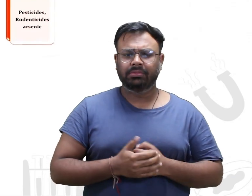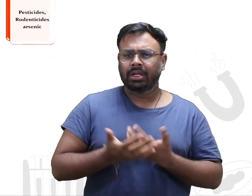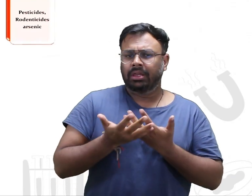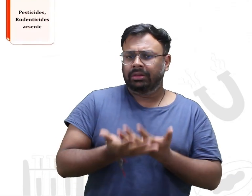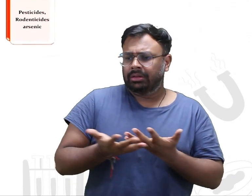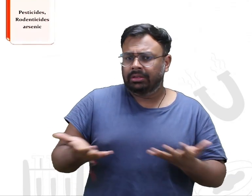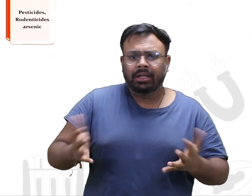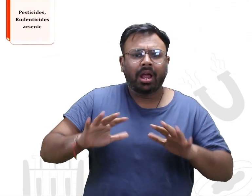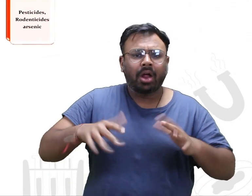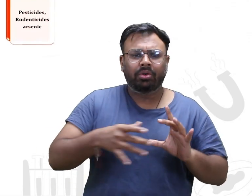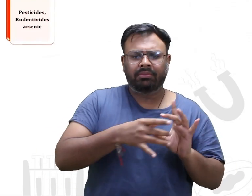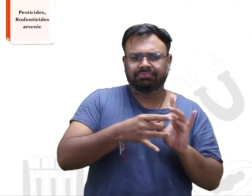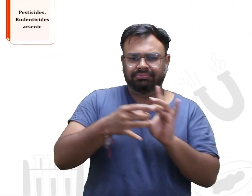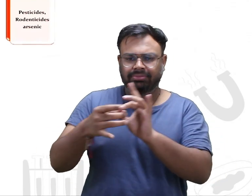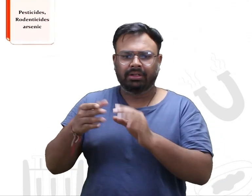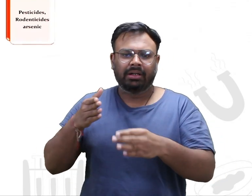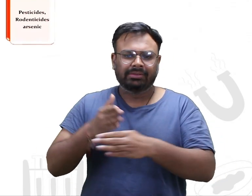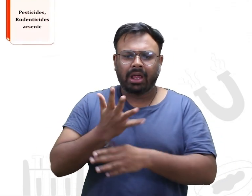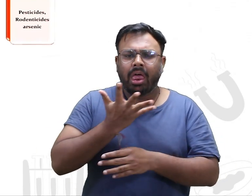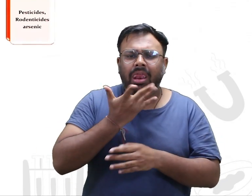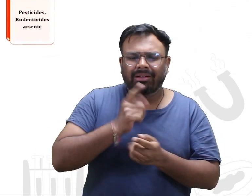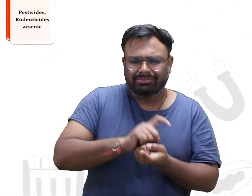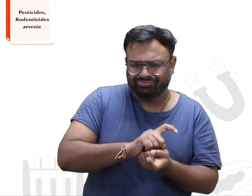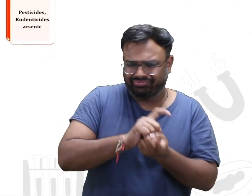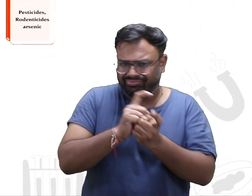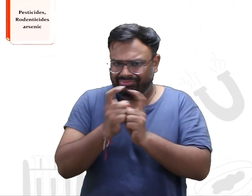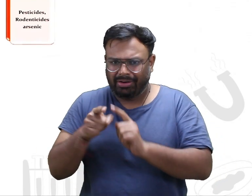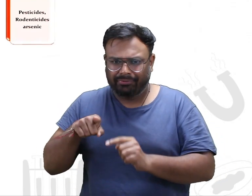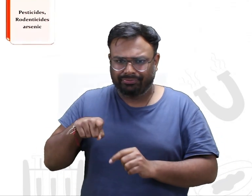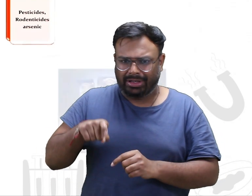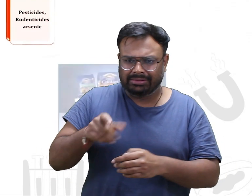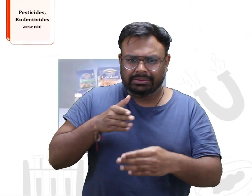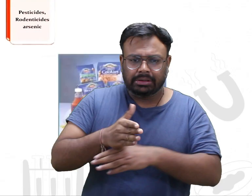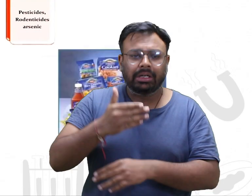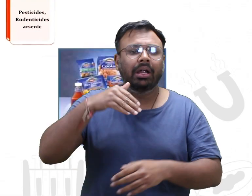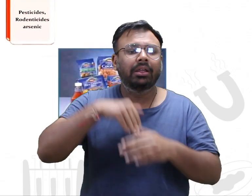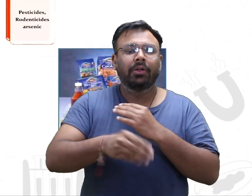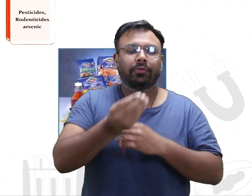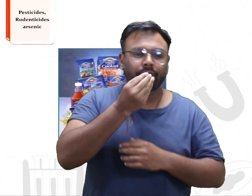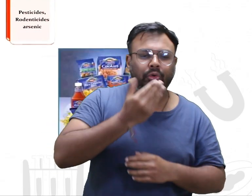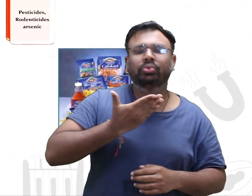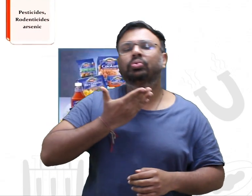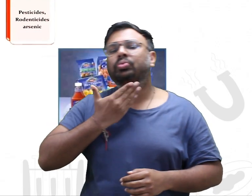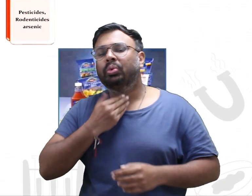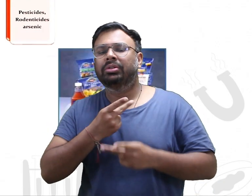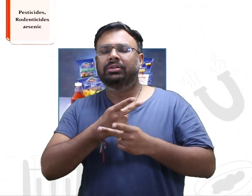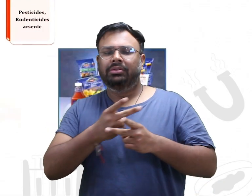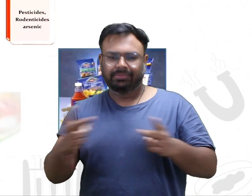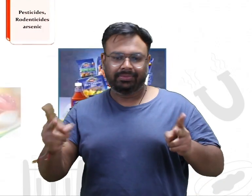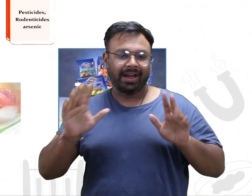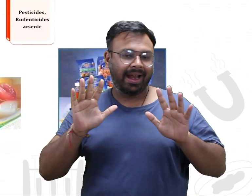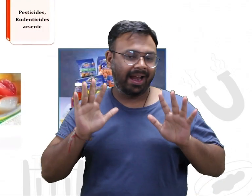food supply chain, including preservatives, coloring agents, flavoring agents, sweetening agents, stabilizing